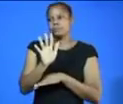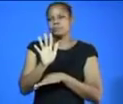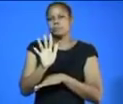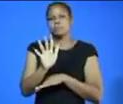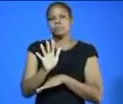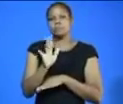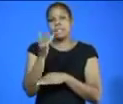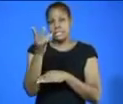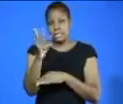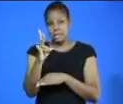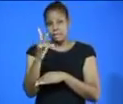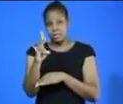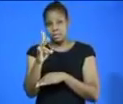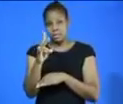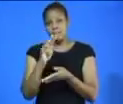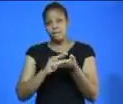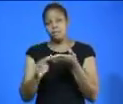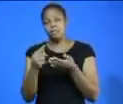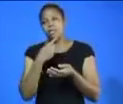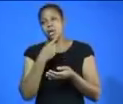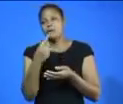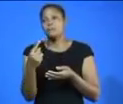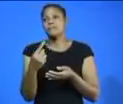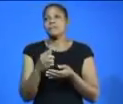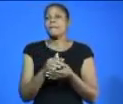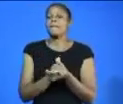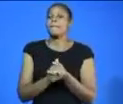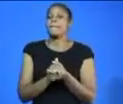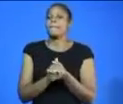And the 17th verse said,